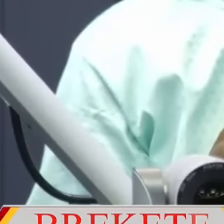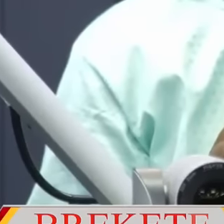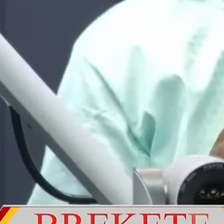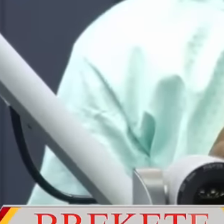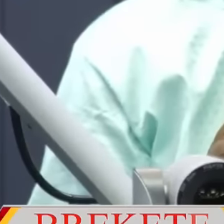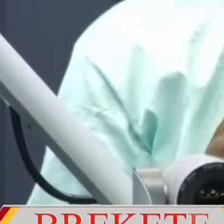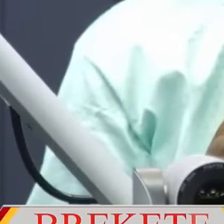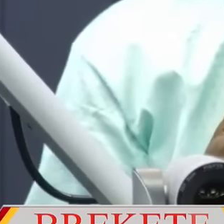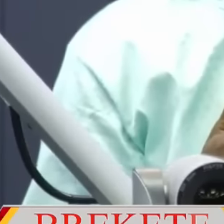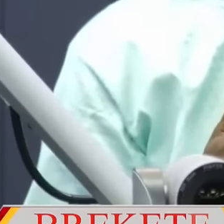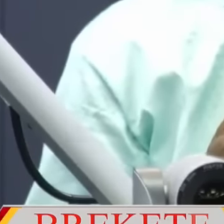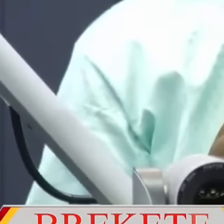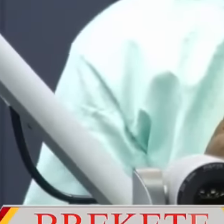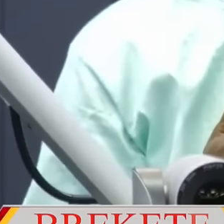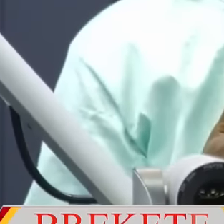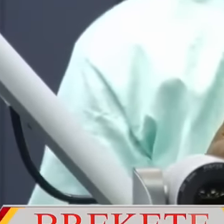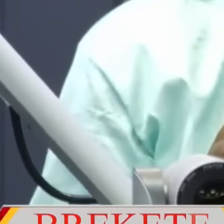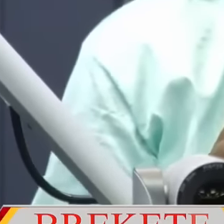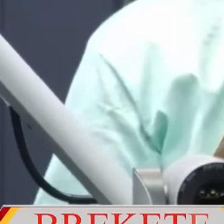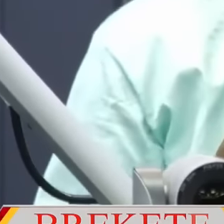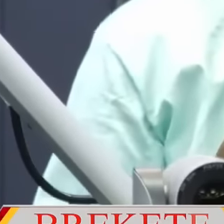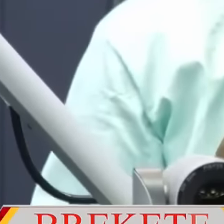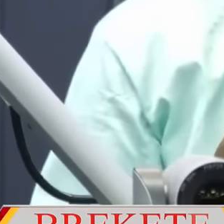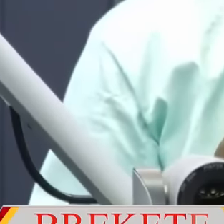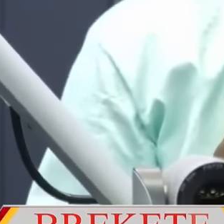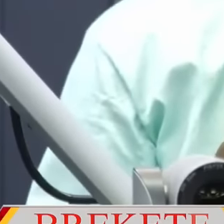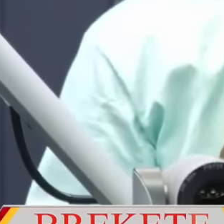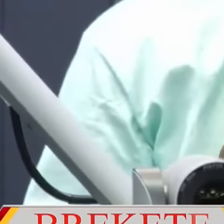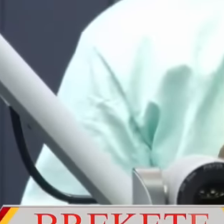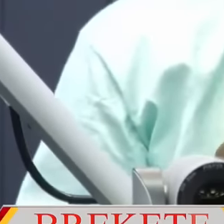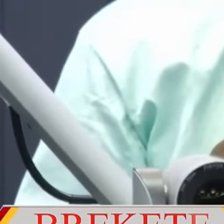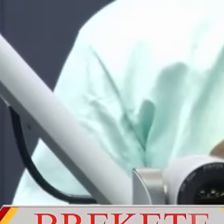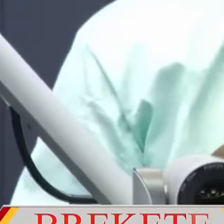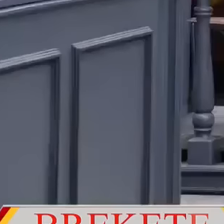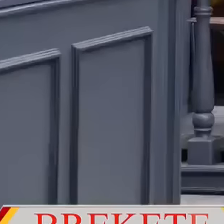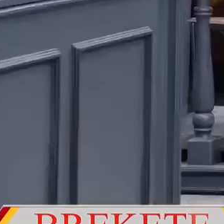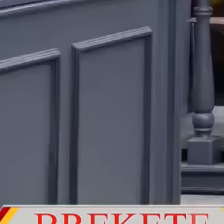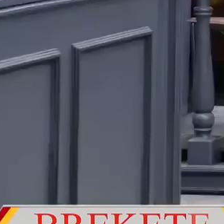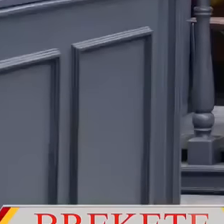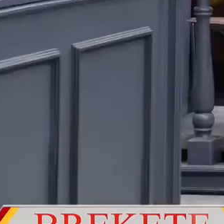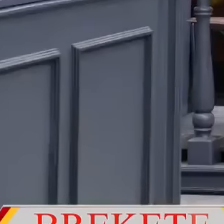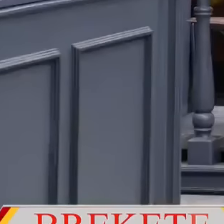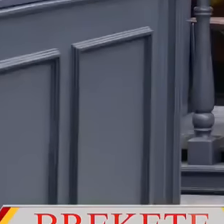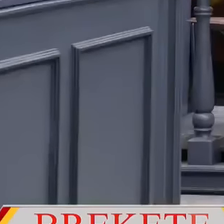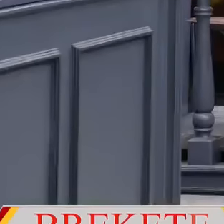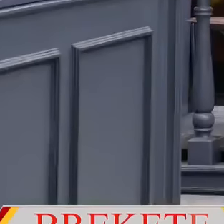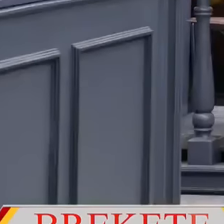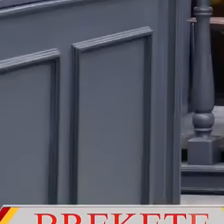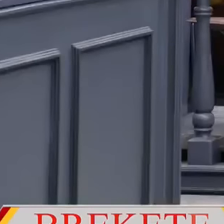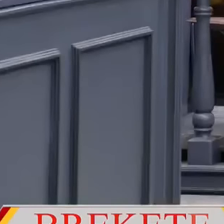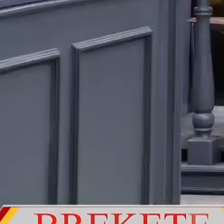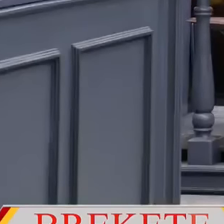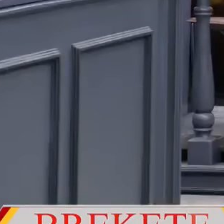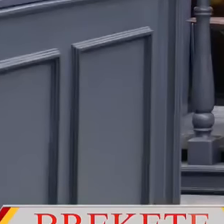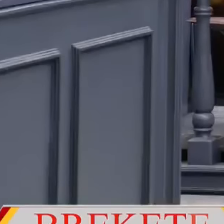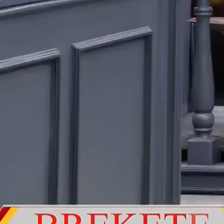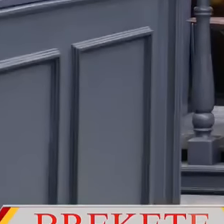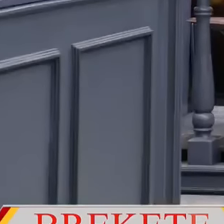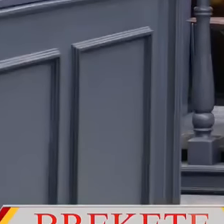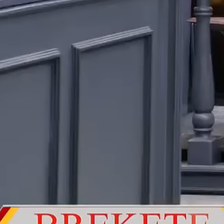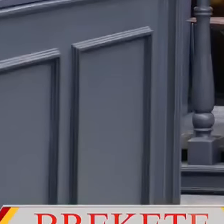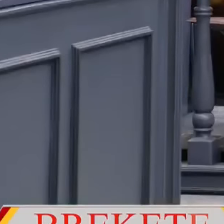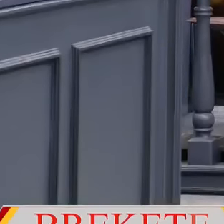to masha Allah ba ku appreciate ku tafa mishi to madalla mun gode da wannan hira da muka da kai